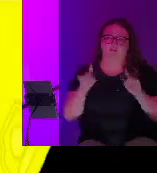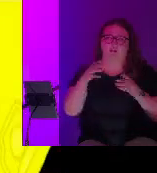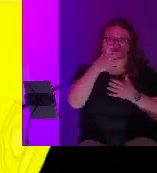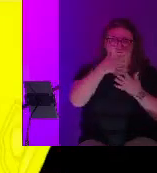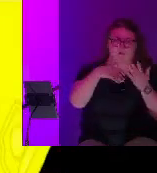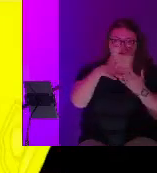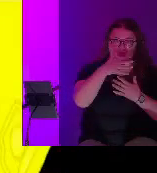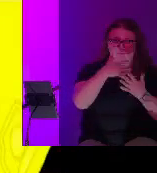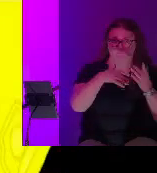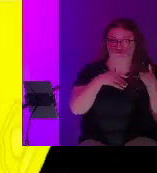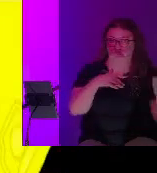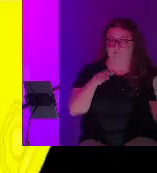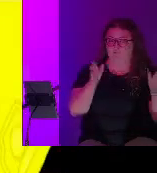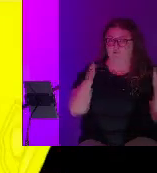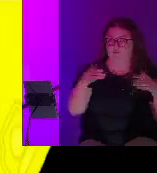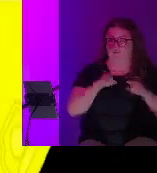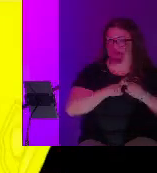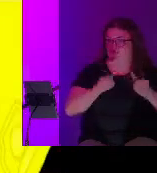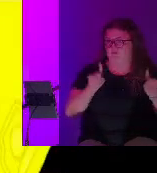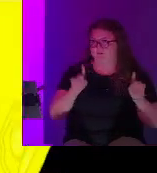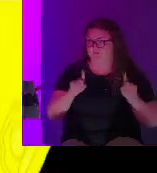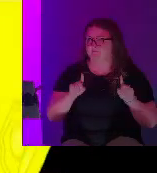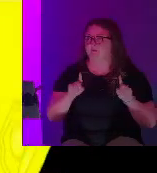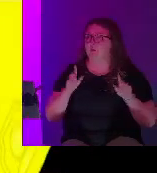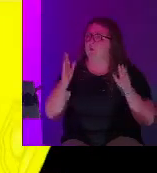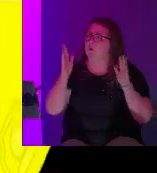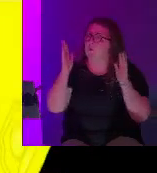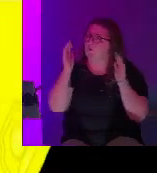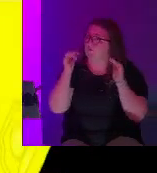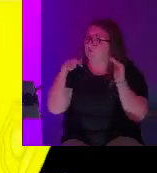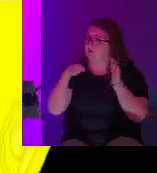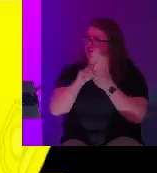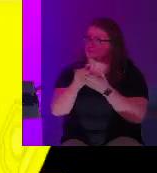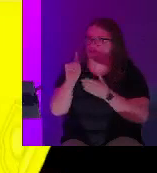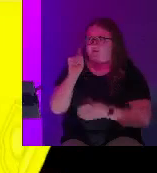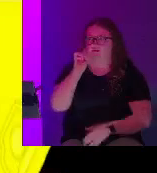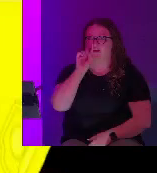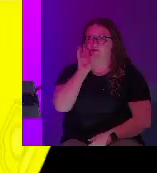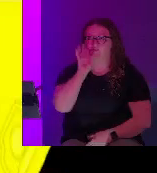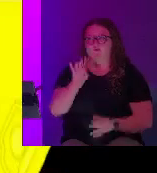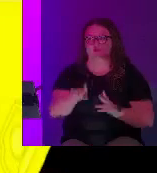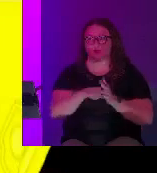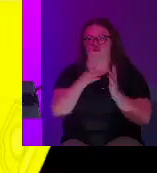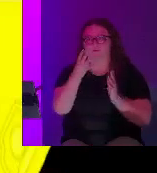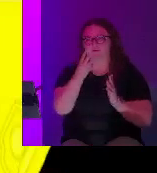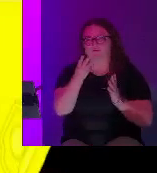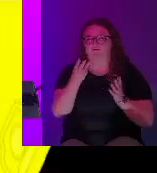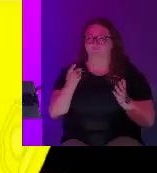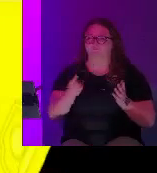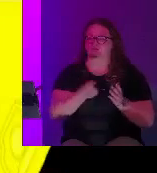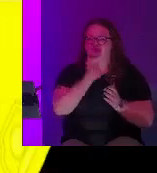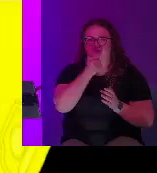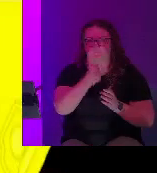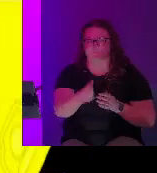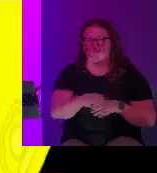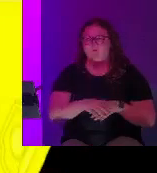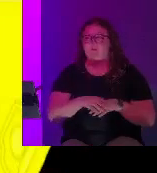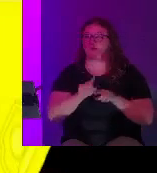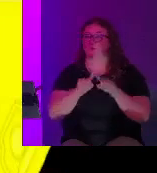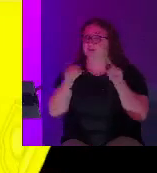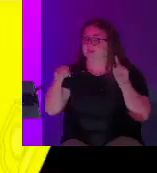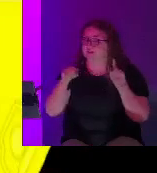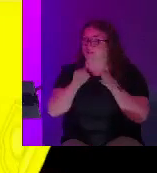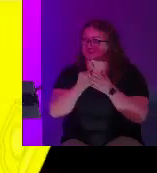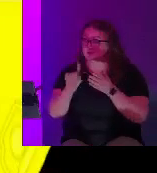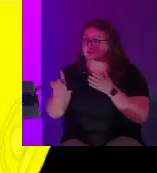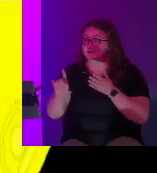is looking different. Hopefully this week, we thought it was going to start on Wednesday, but it didn't. But hopefully this week, that counter